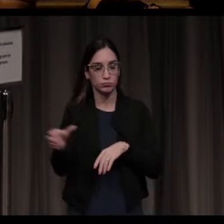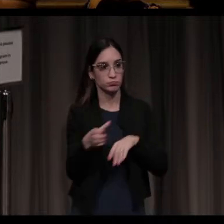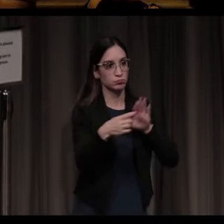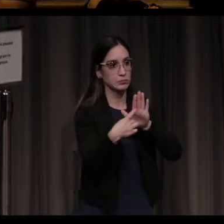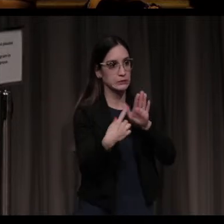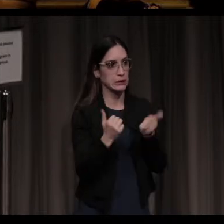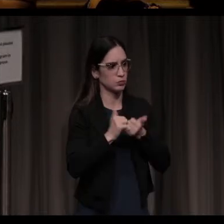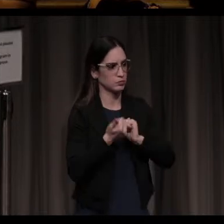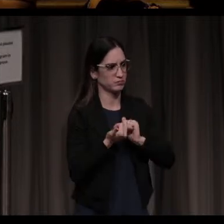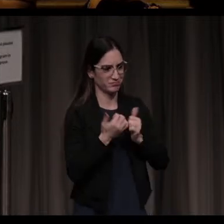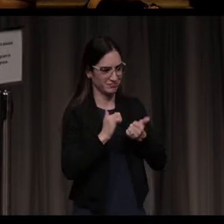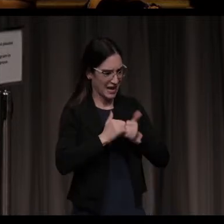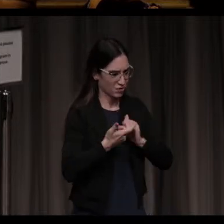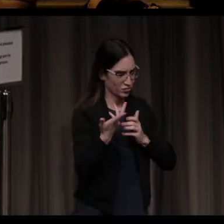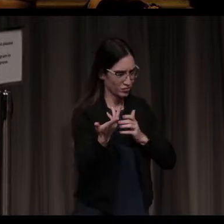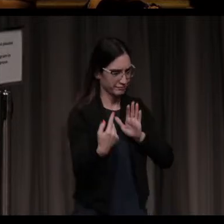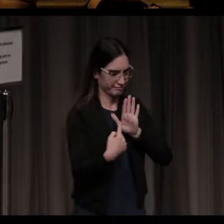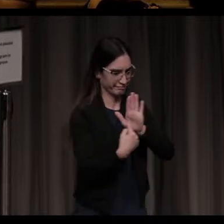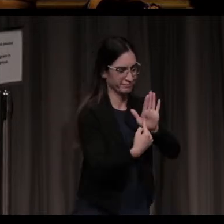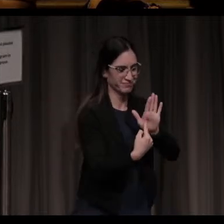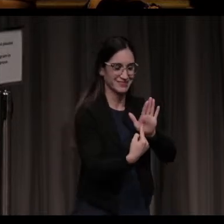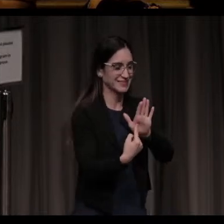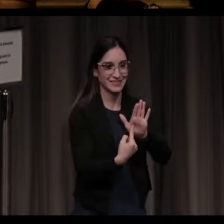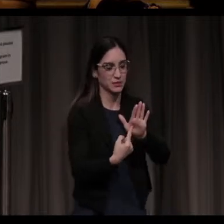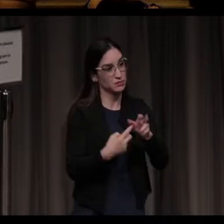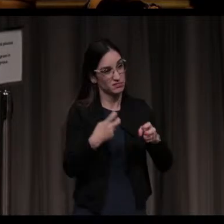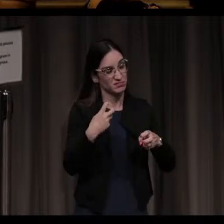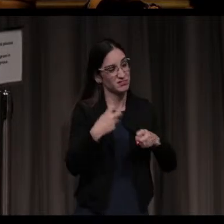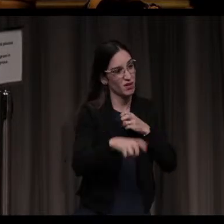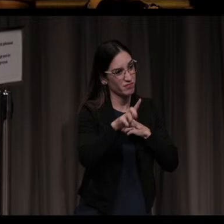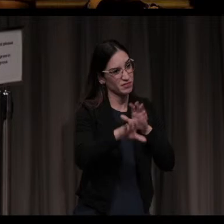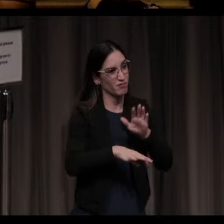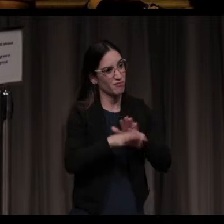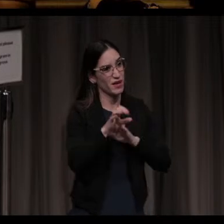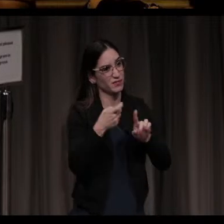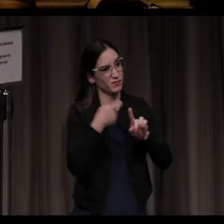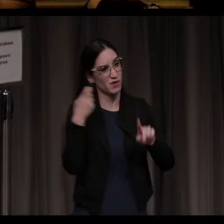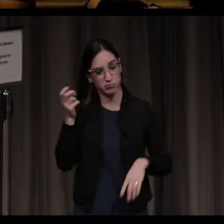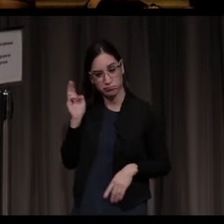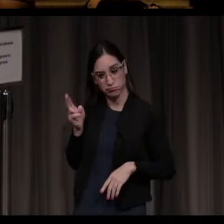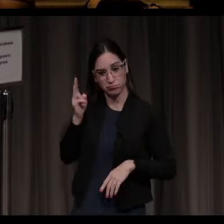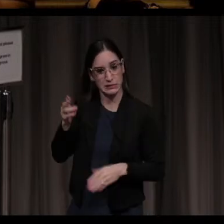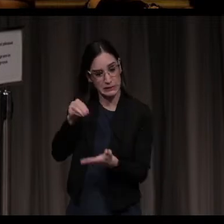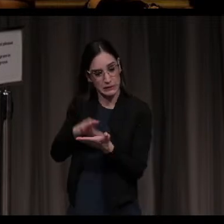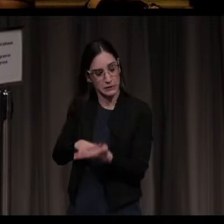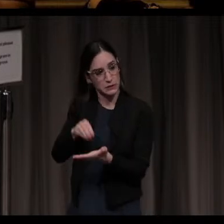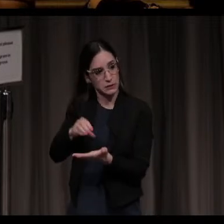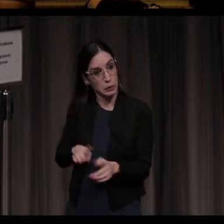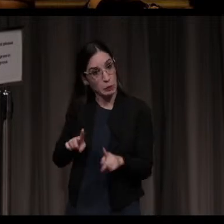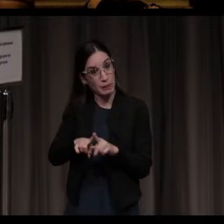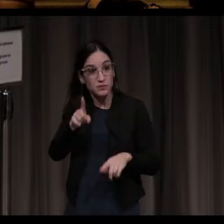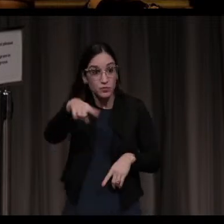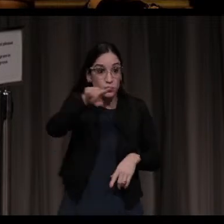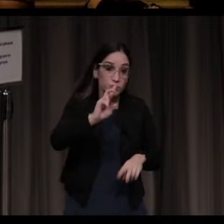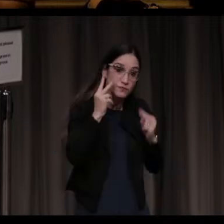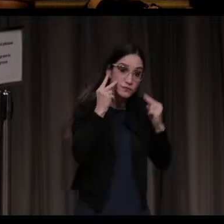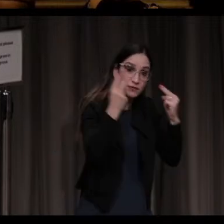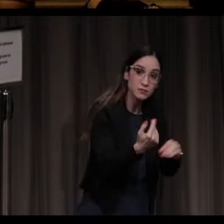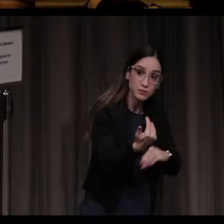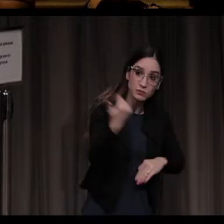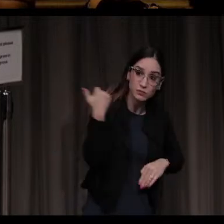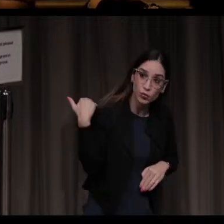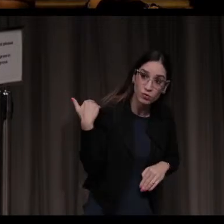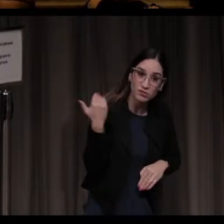to find in the archives, but I wasn't able to find it for you in time. So if you've been out to the Everglades before, imagine